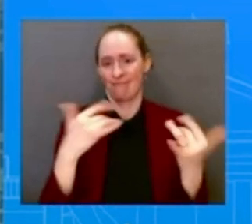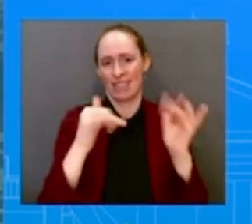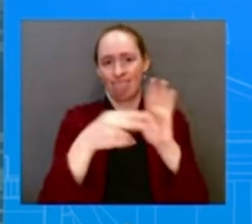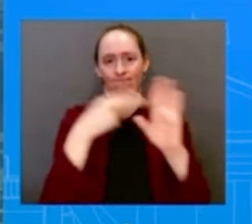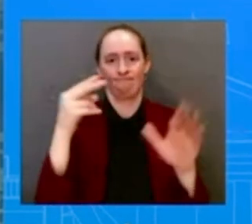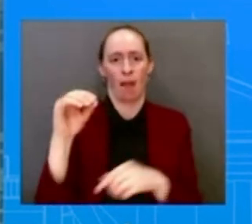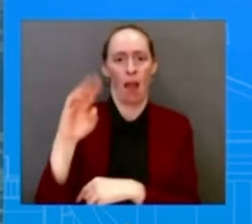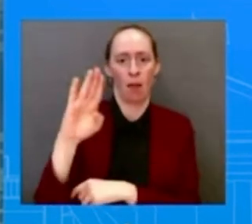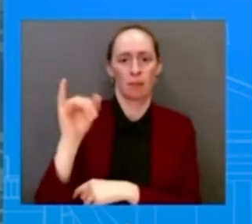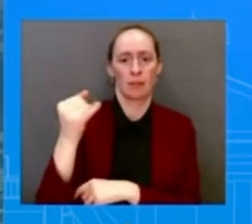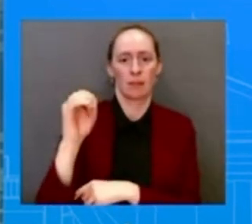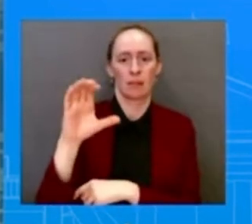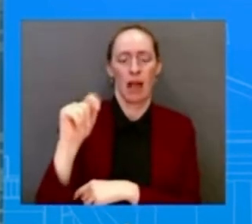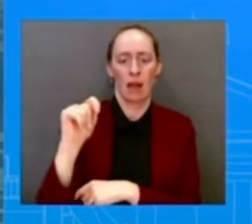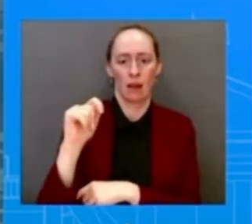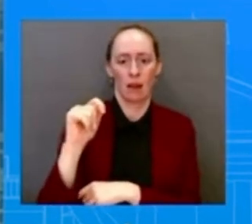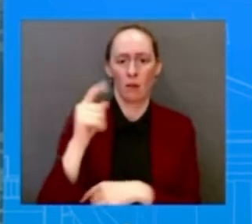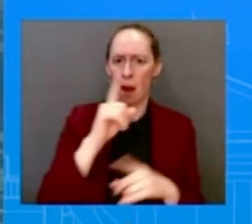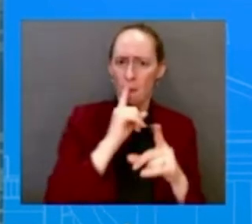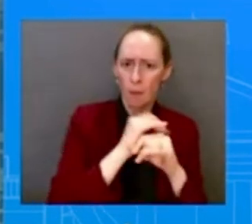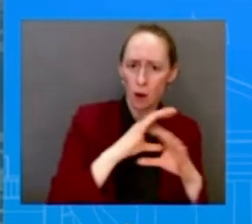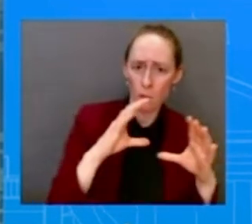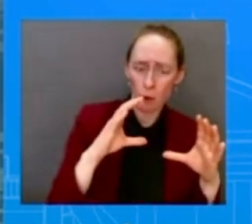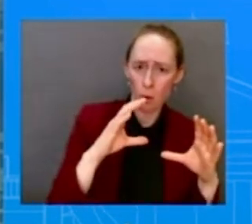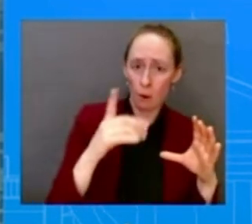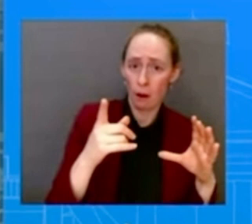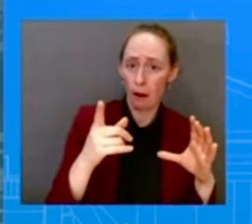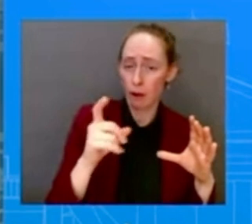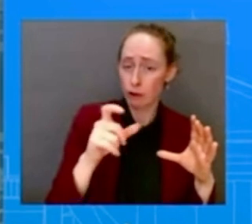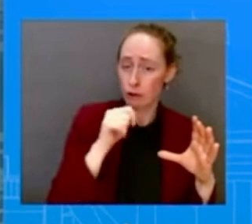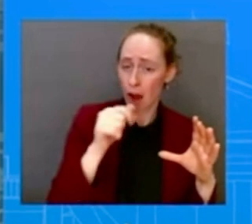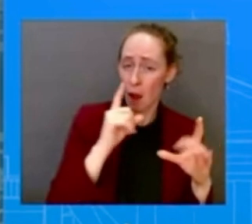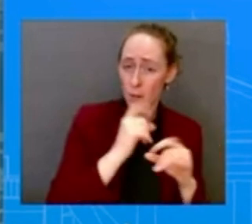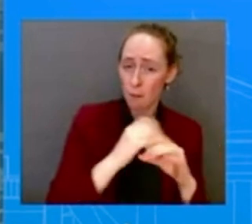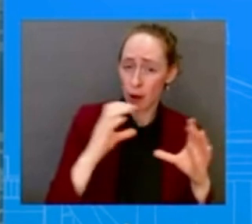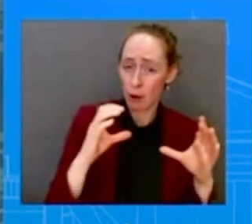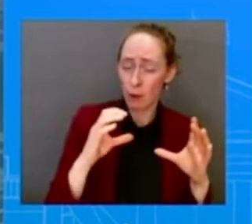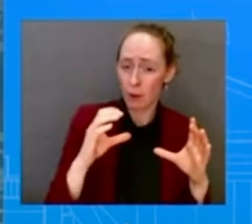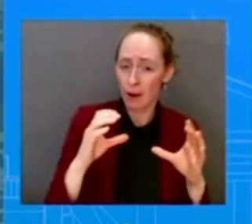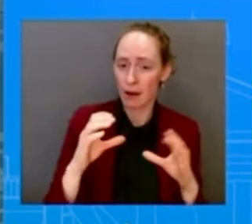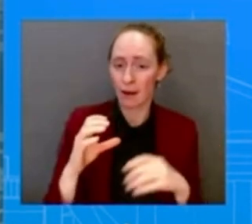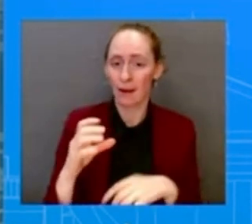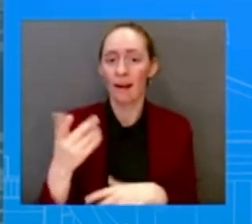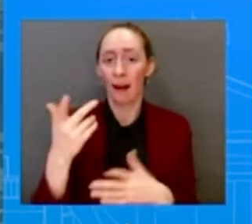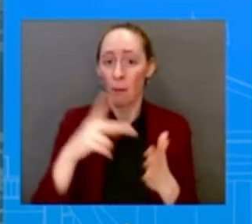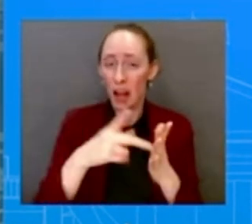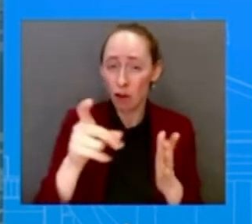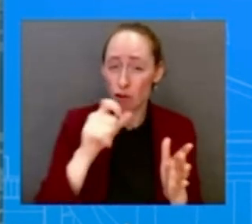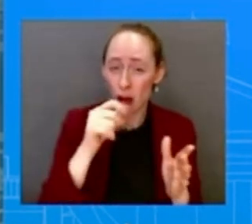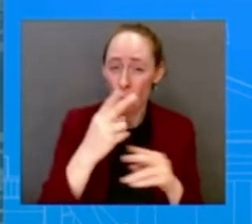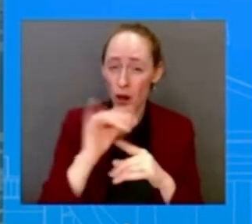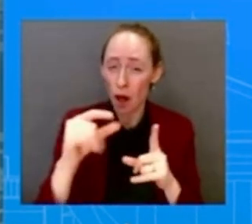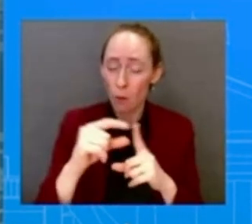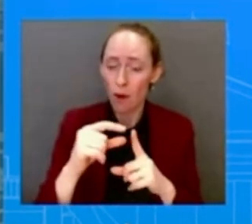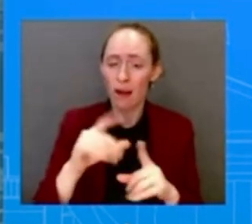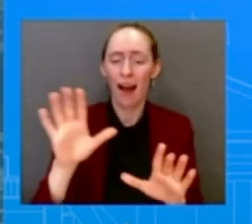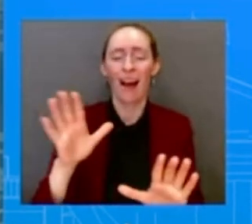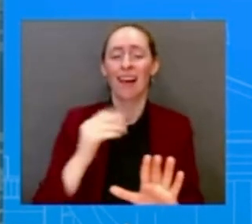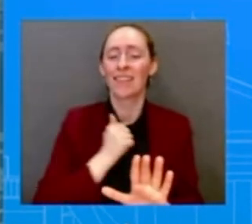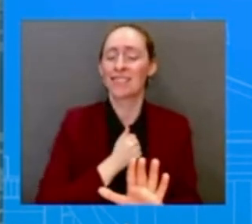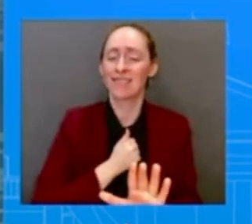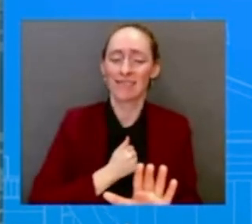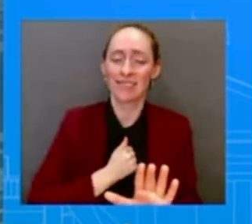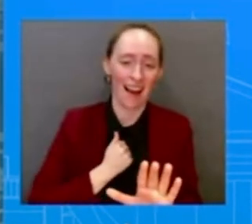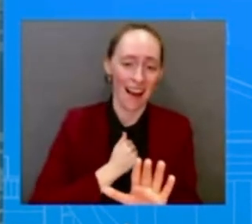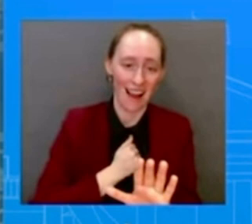I'm sorry. You guys have. You can't say it's a balloon either. You guys have me with balloon on the brain right now. Right. This was an